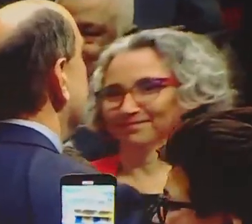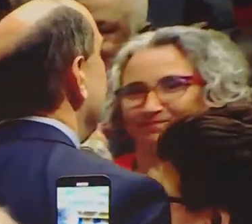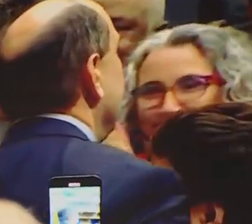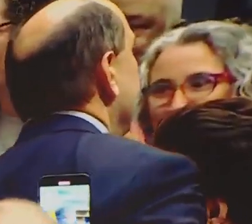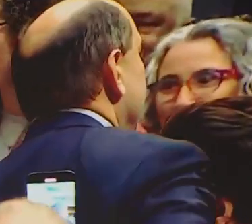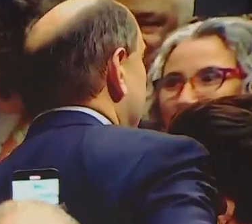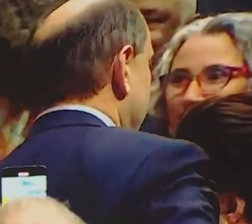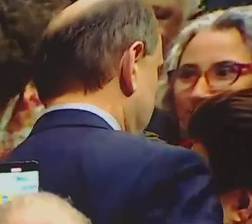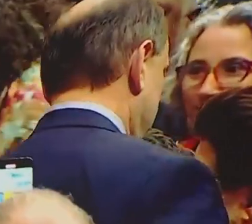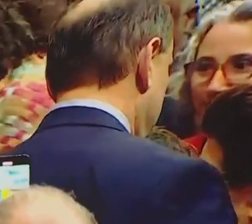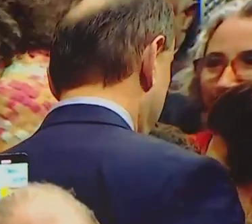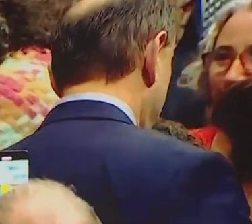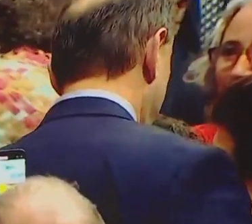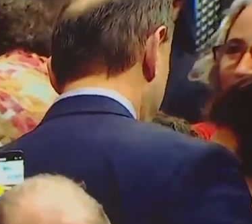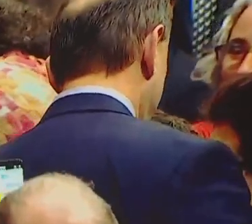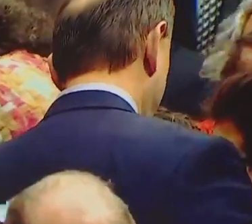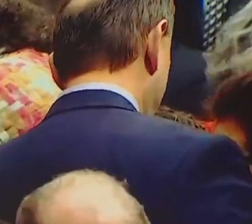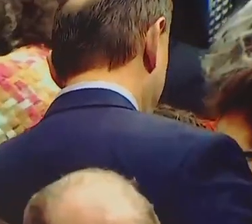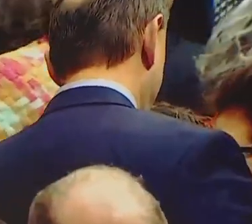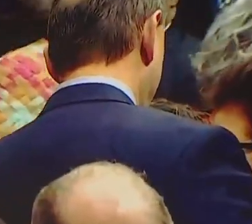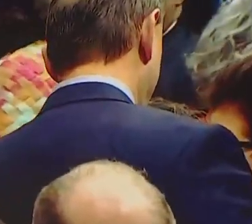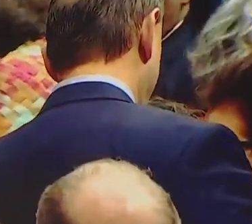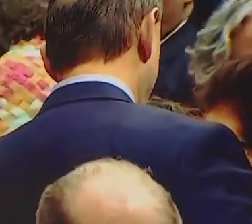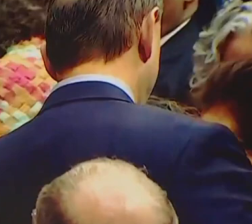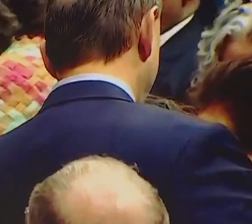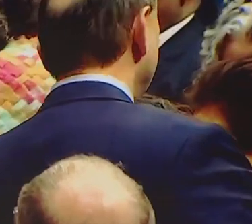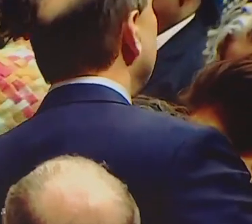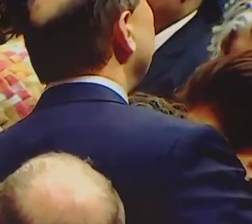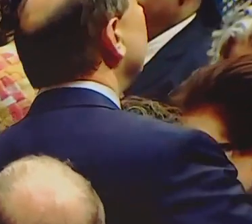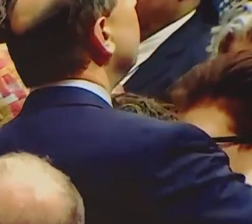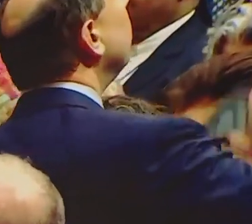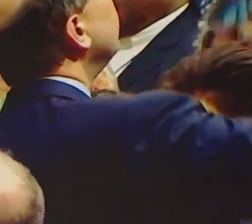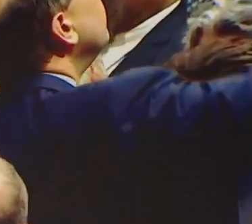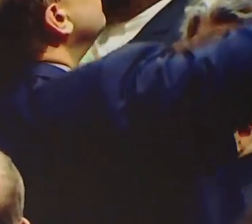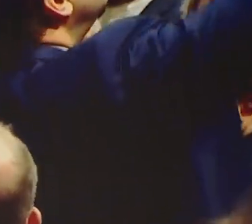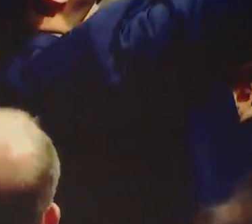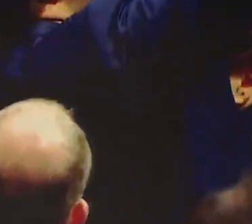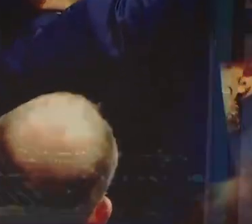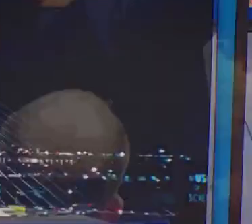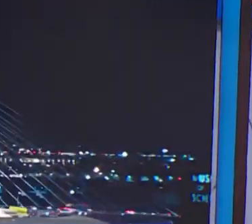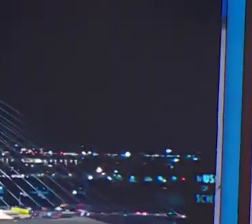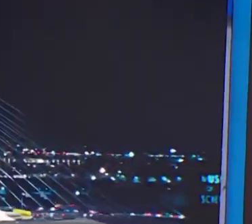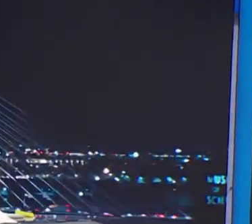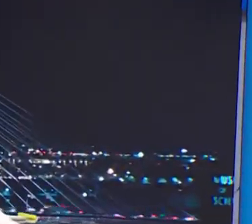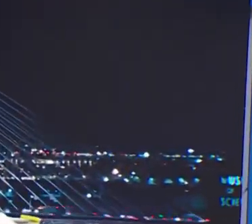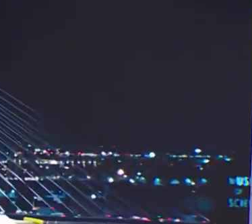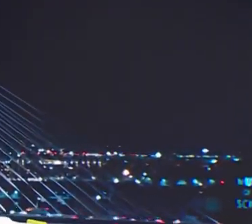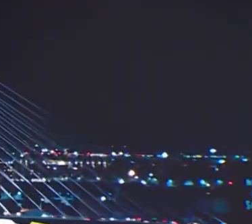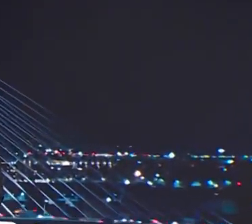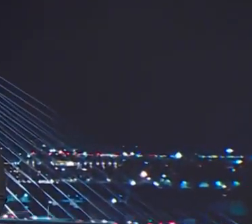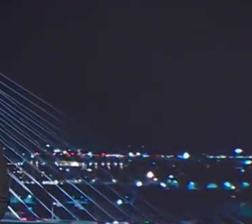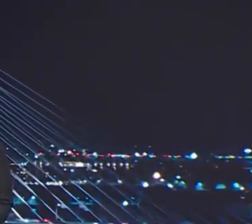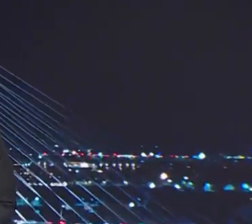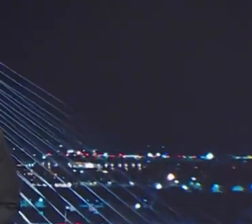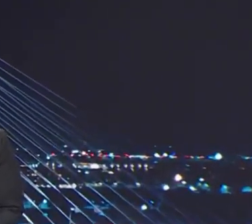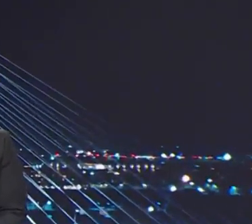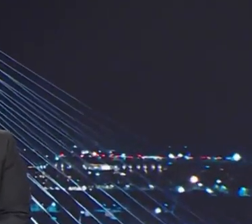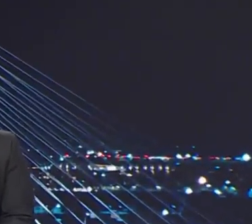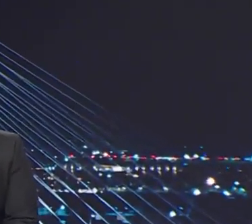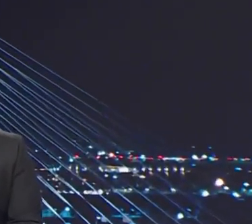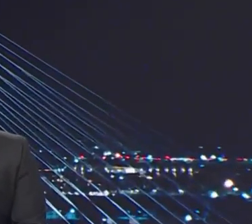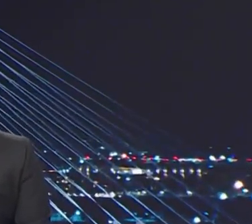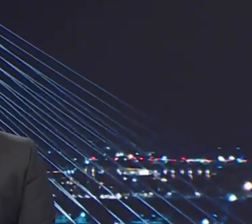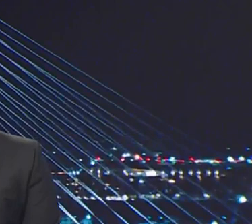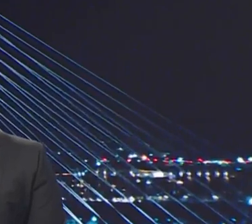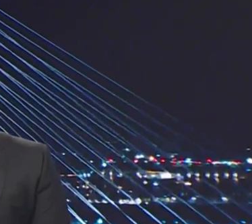stay with us here for analysis on everything that the governor speaks about tonight. And we are expecting her to speak about a